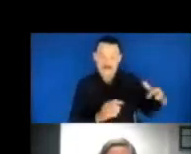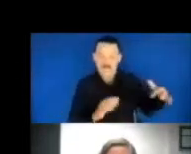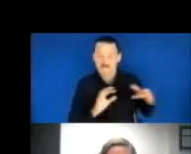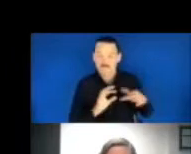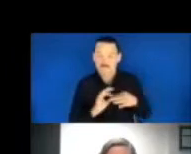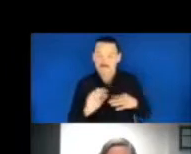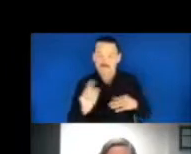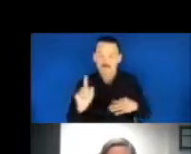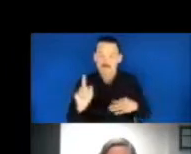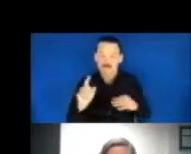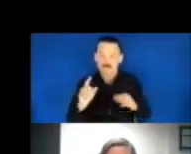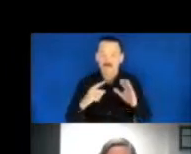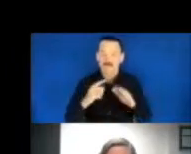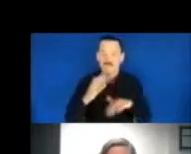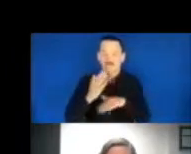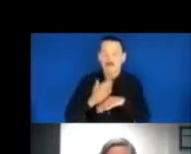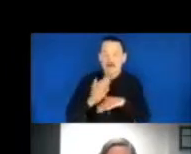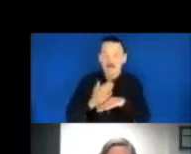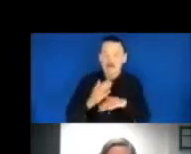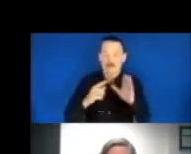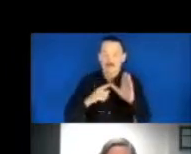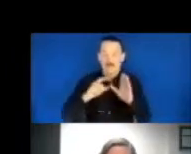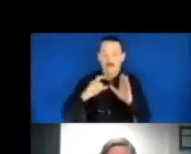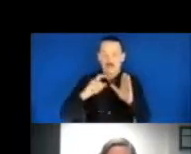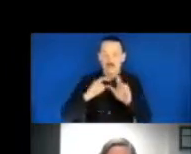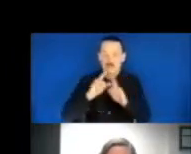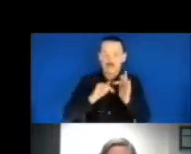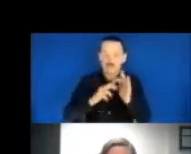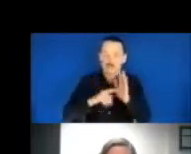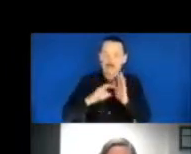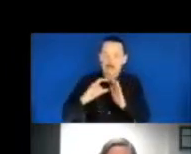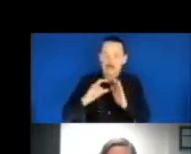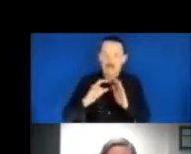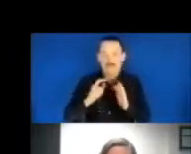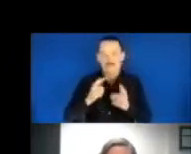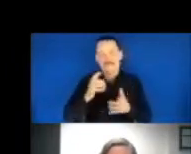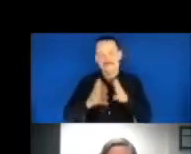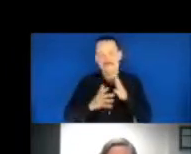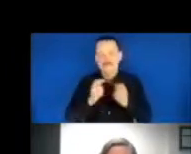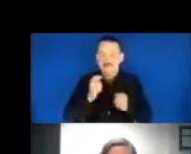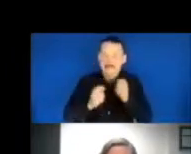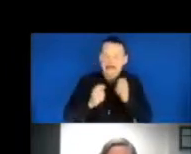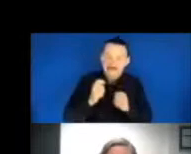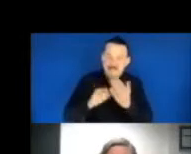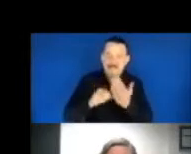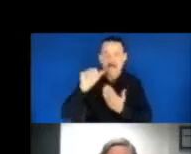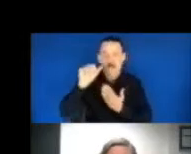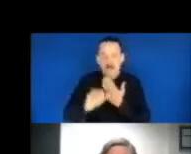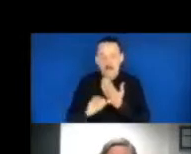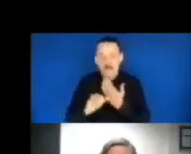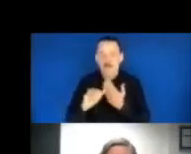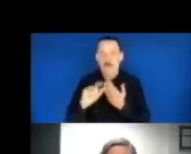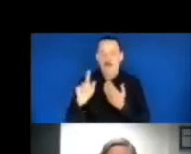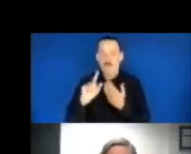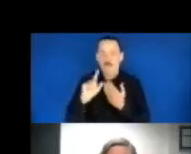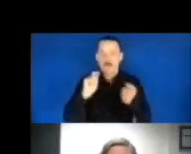includes extra time for tests and exams or extra notes and materials if you have issues with